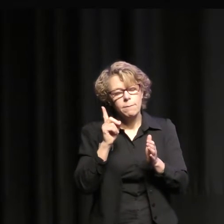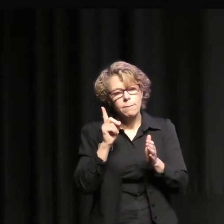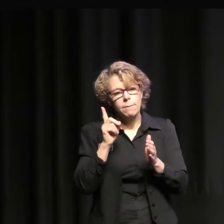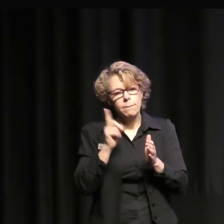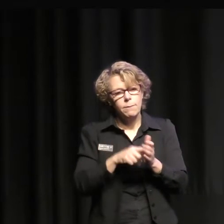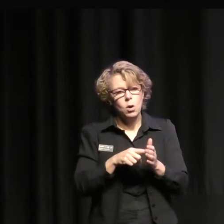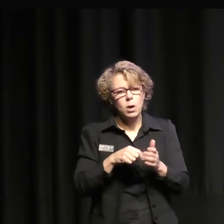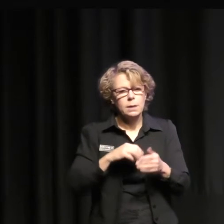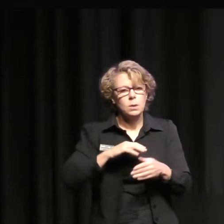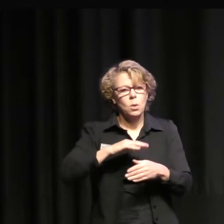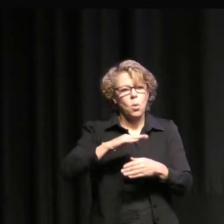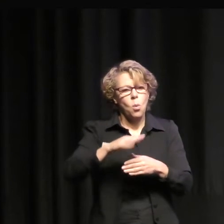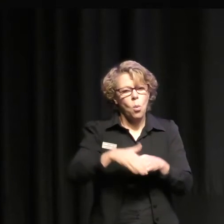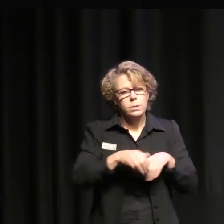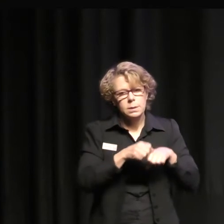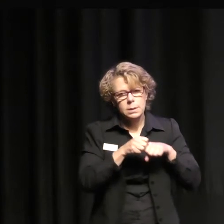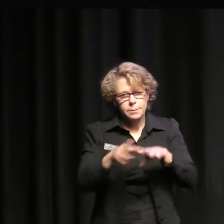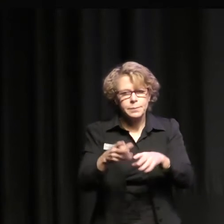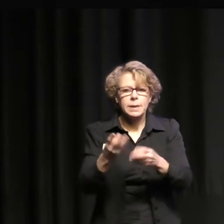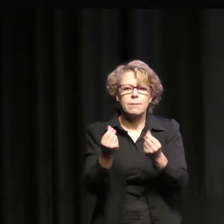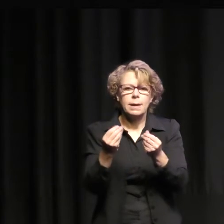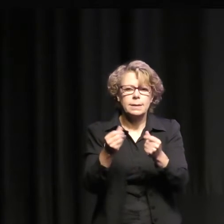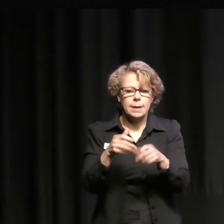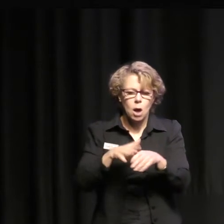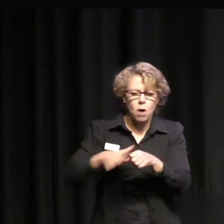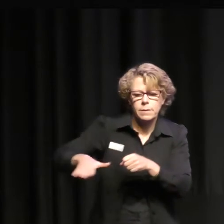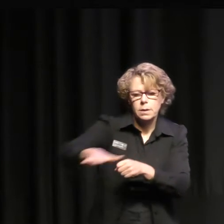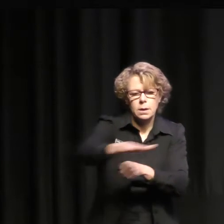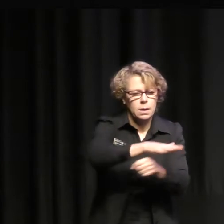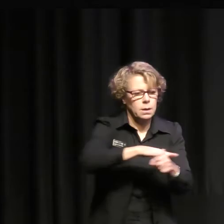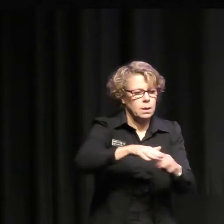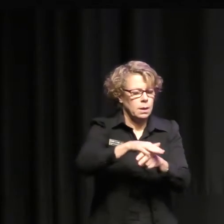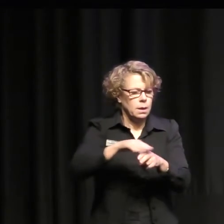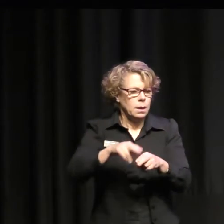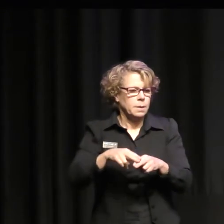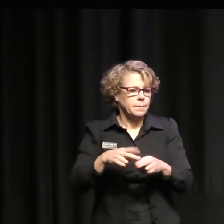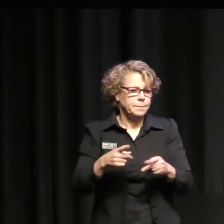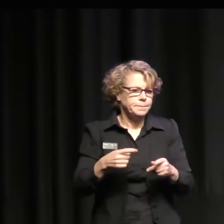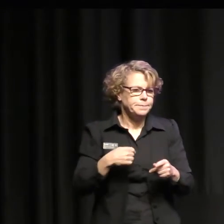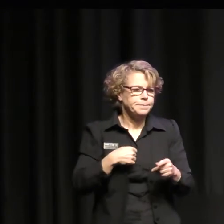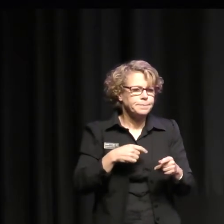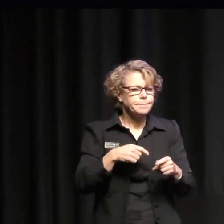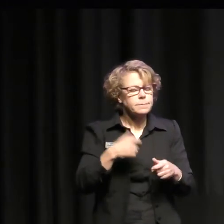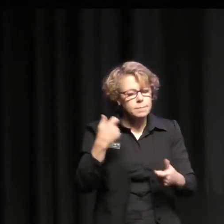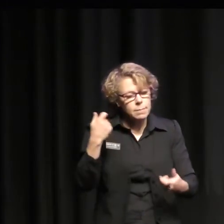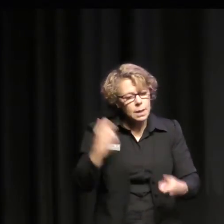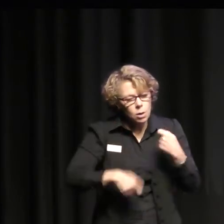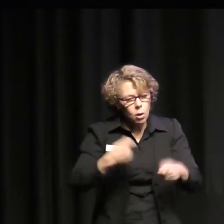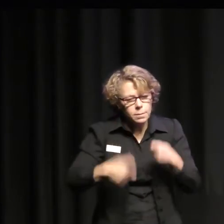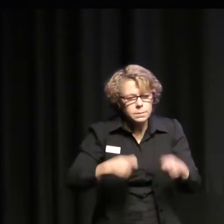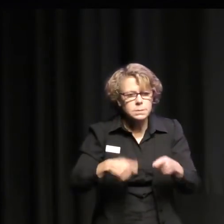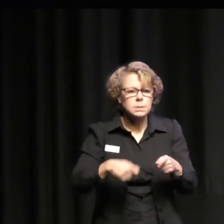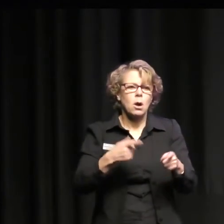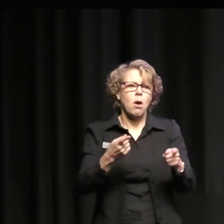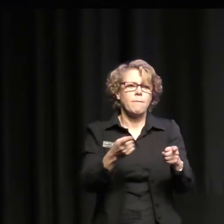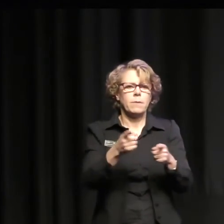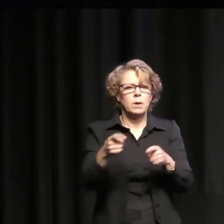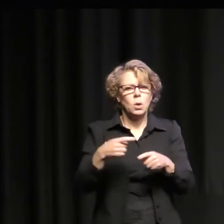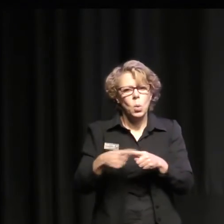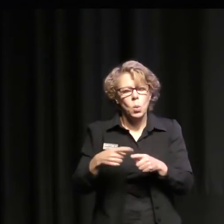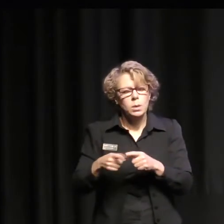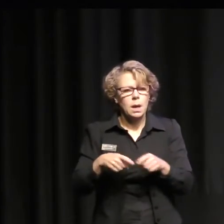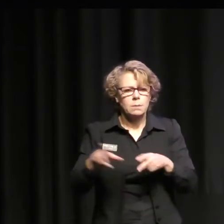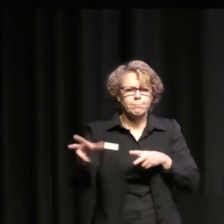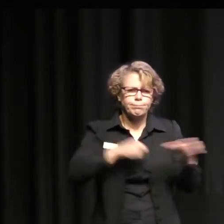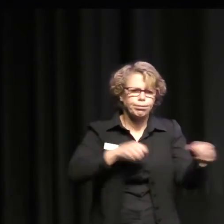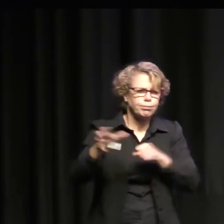redistributing quality space. The shrinking of the commons, the commercialization of the commons, the